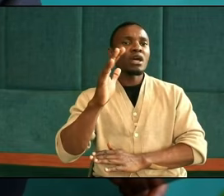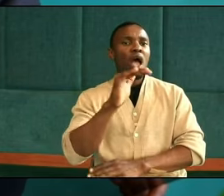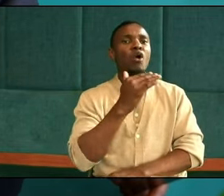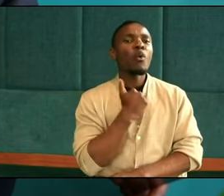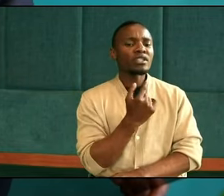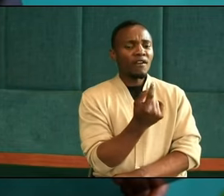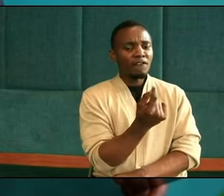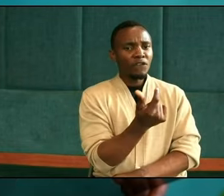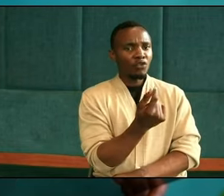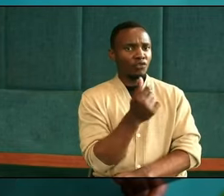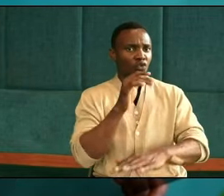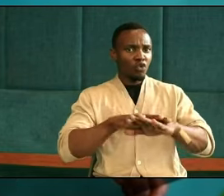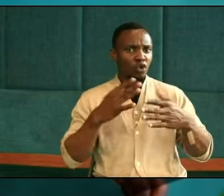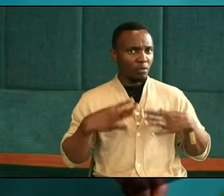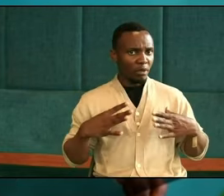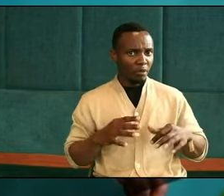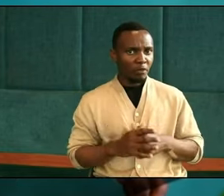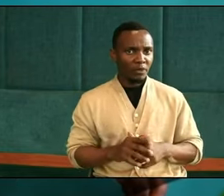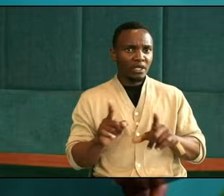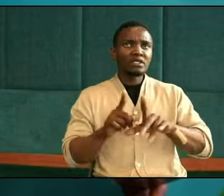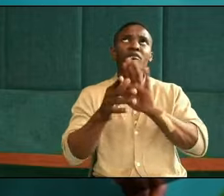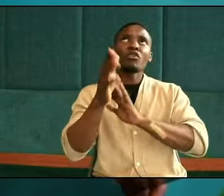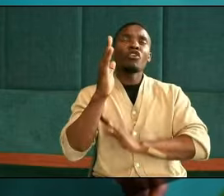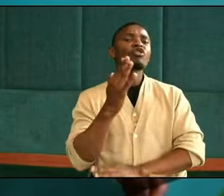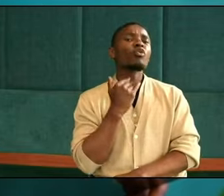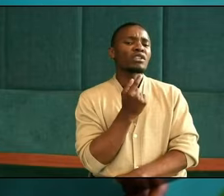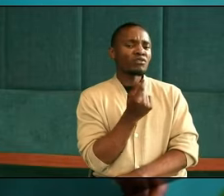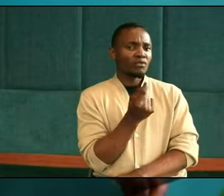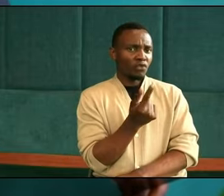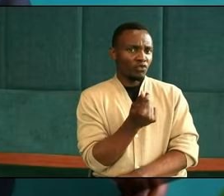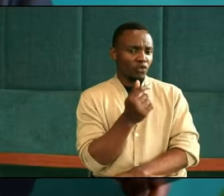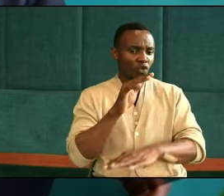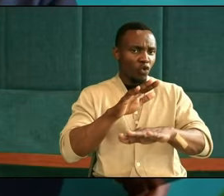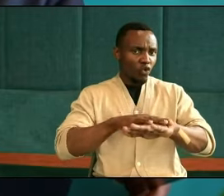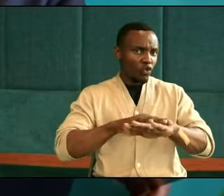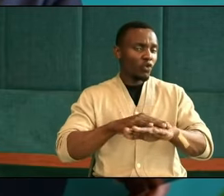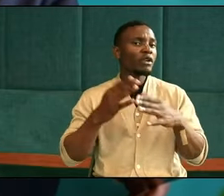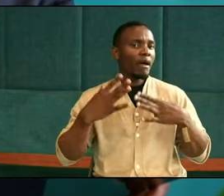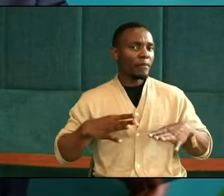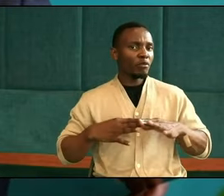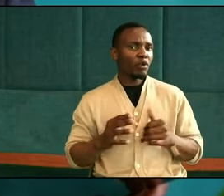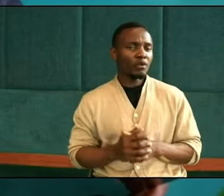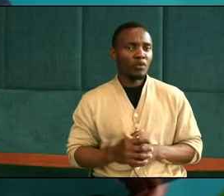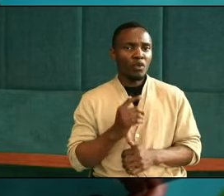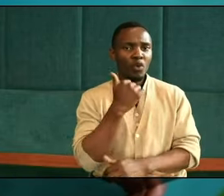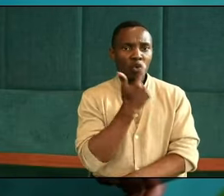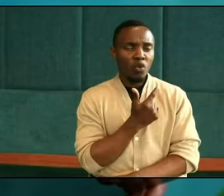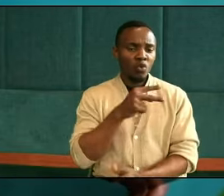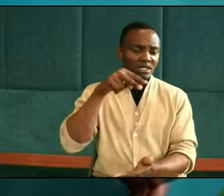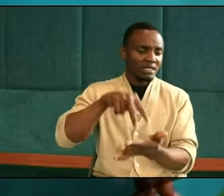men, that God is calling for few good women, few good young people who will